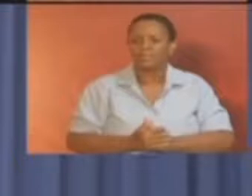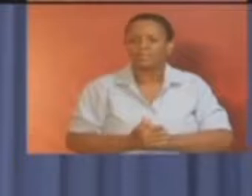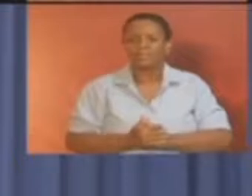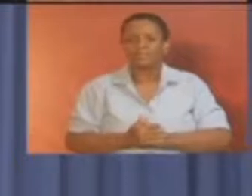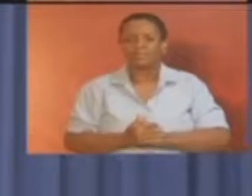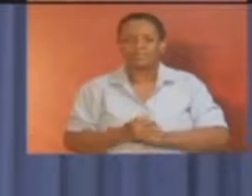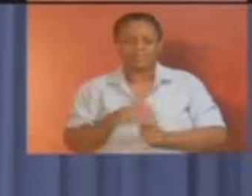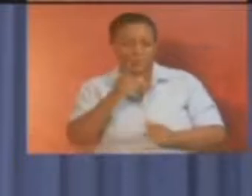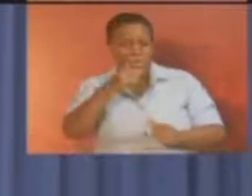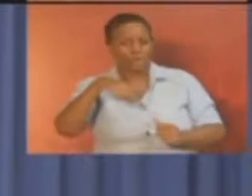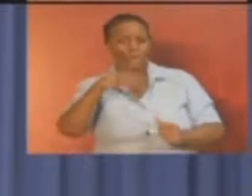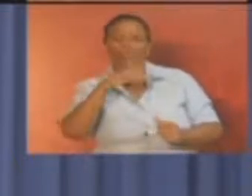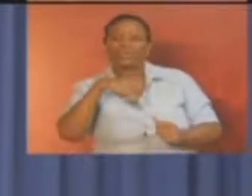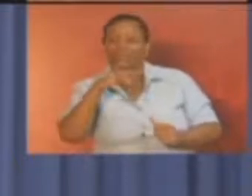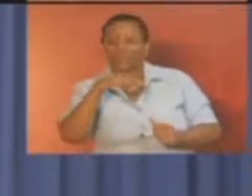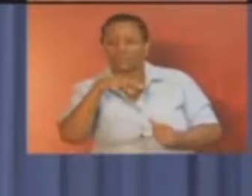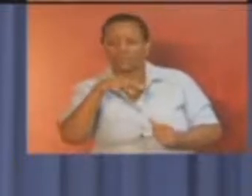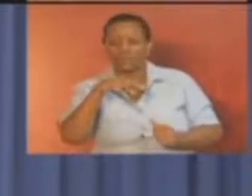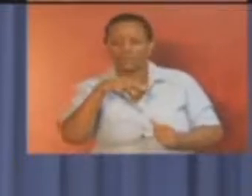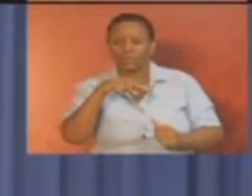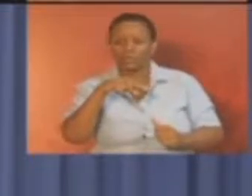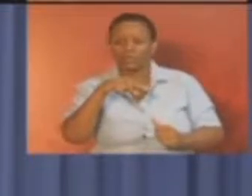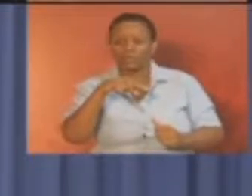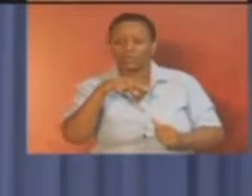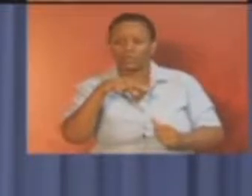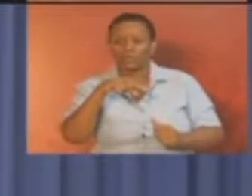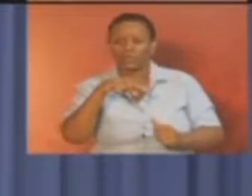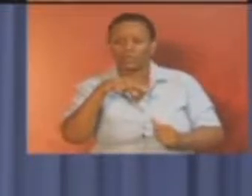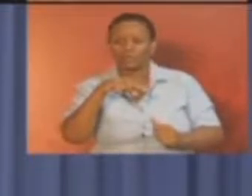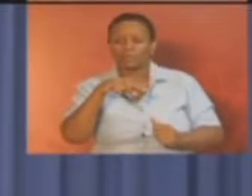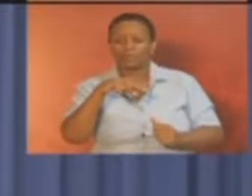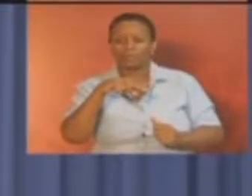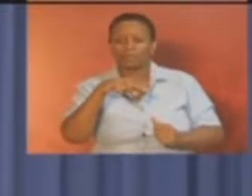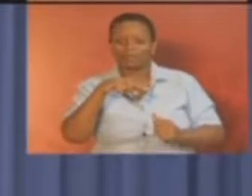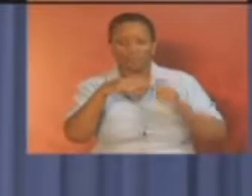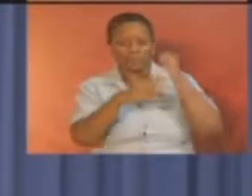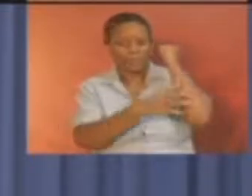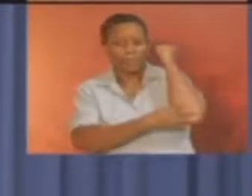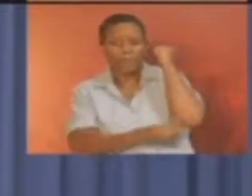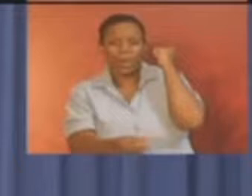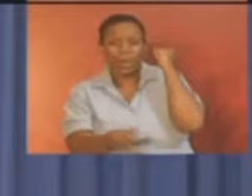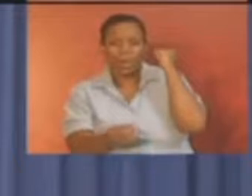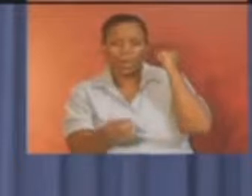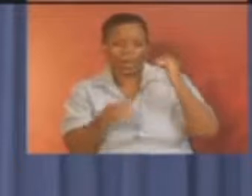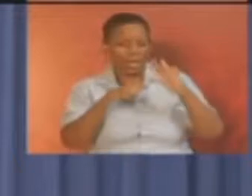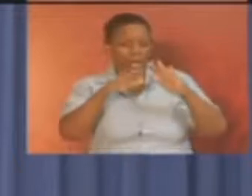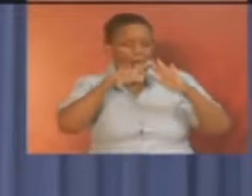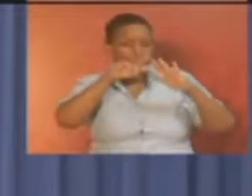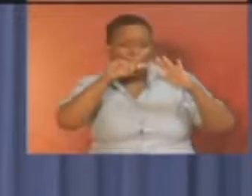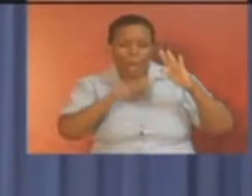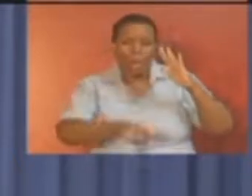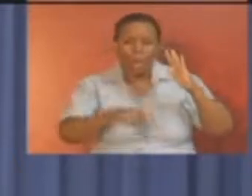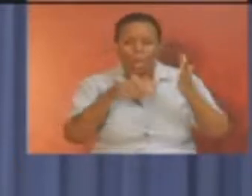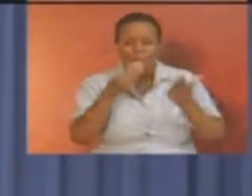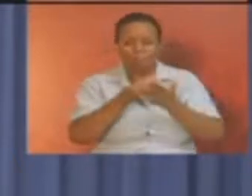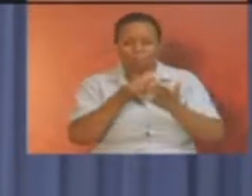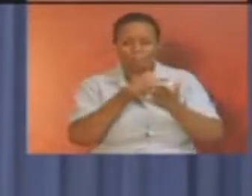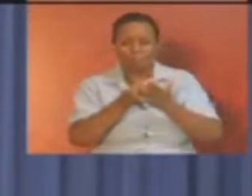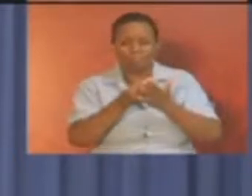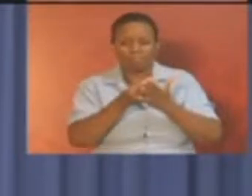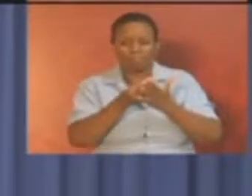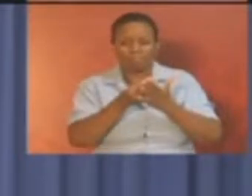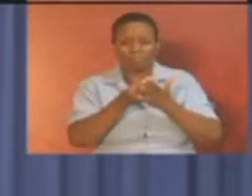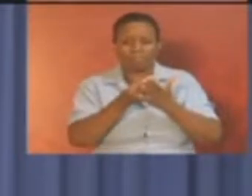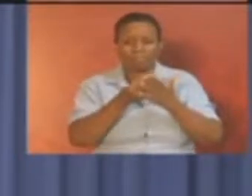who are at the lowest end of the economic scale, who would have been jolted by this intervention to protect the rest